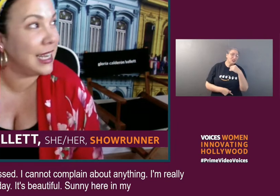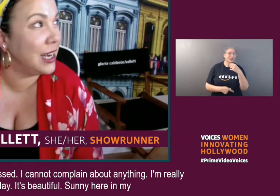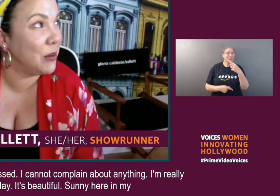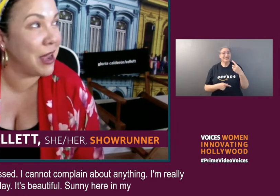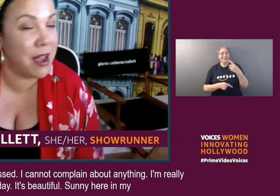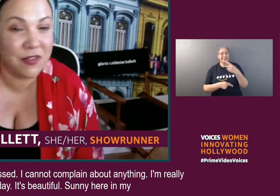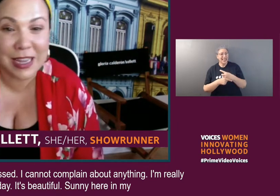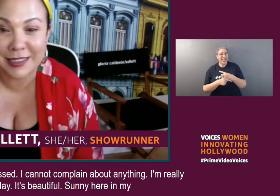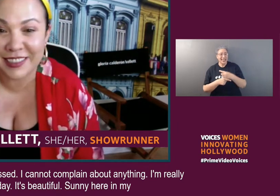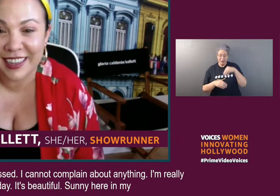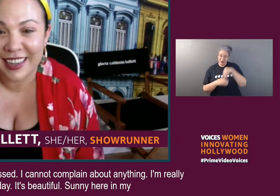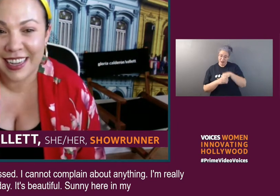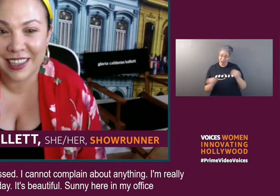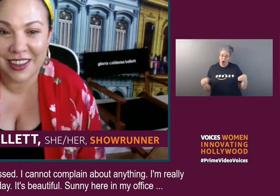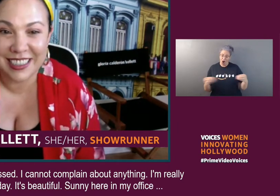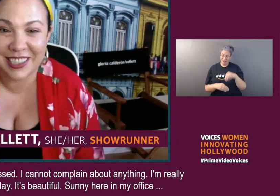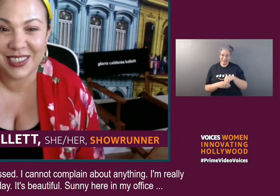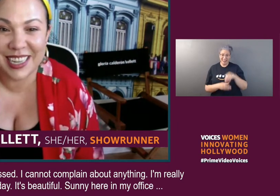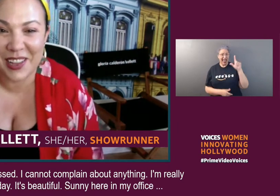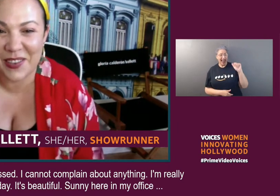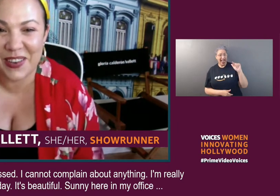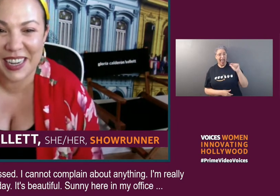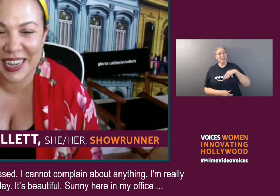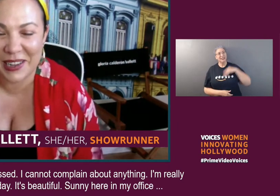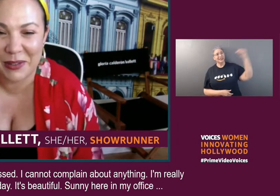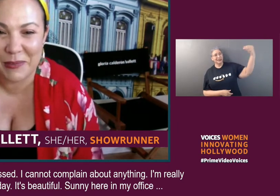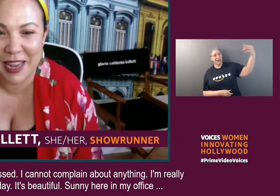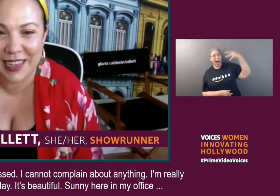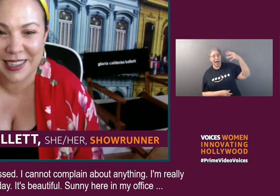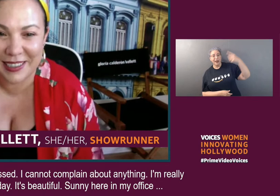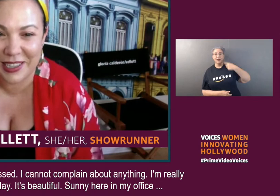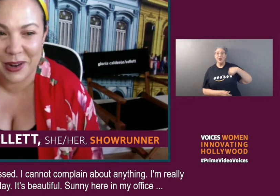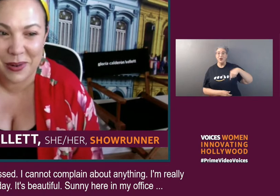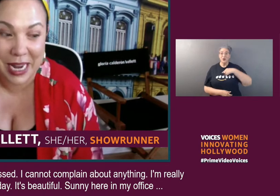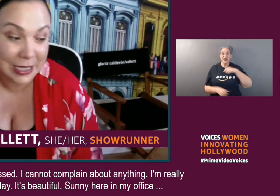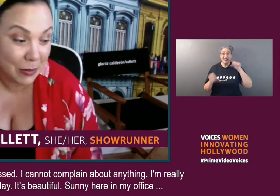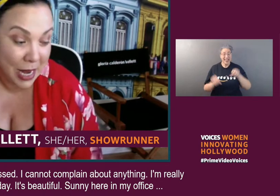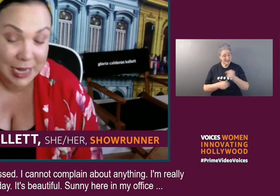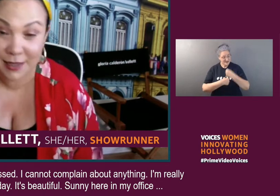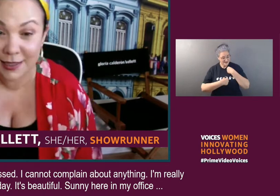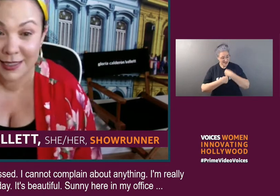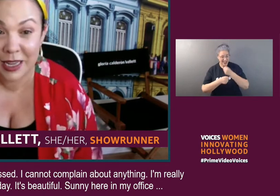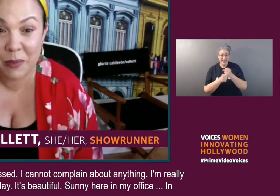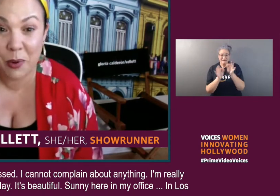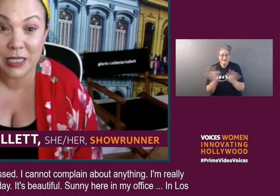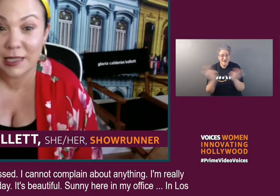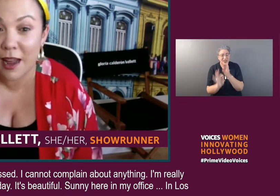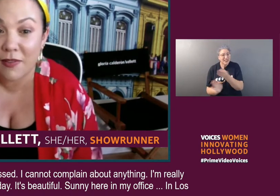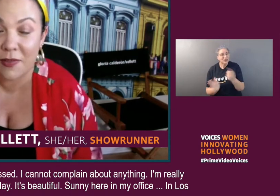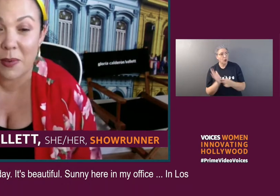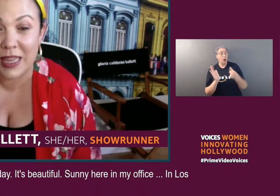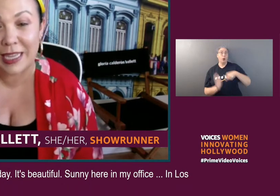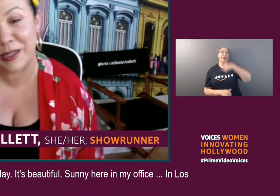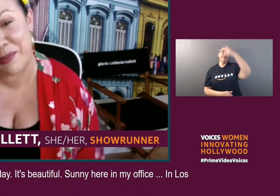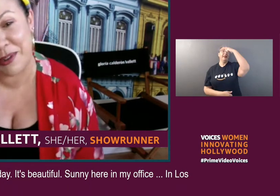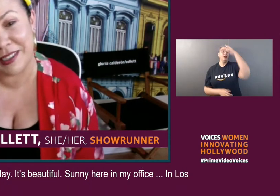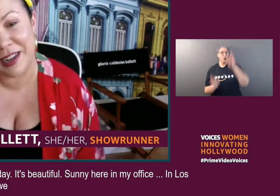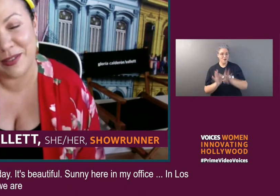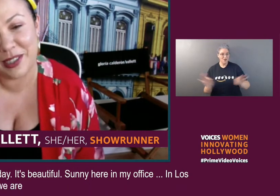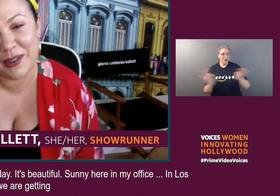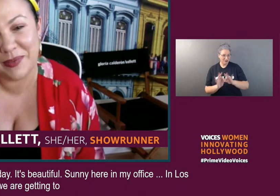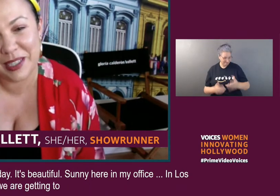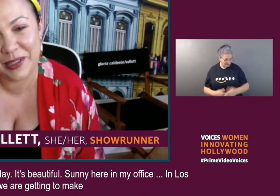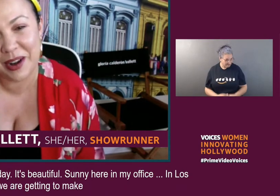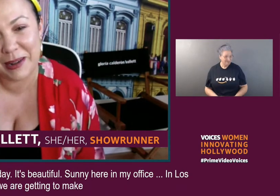beautiful, sunny here in my office in Los Angeles, California. We're making, you know, we're getting to make important stuff, what we think is